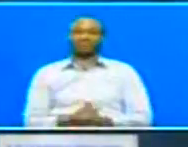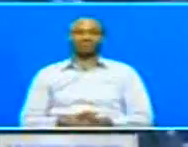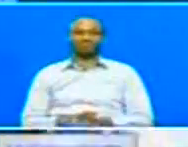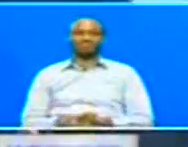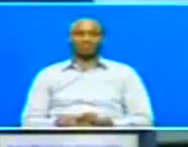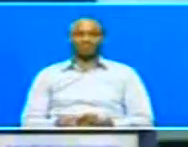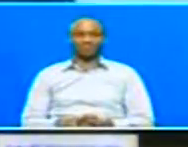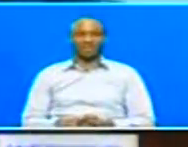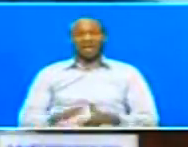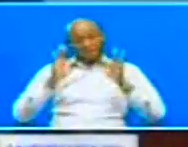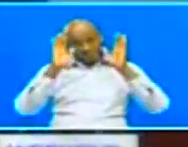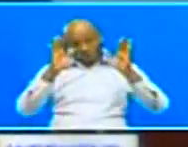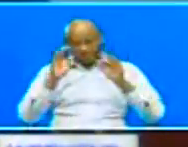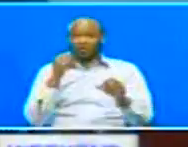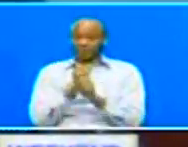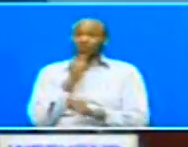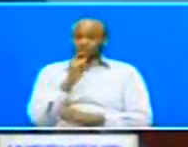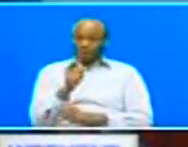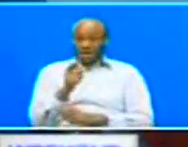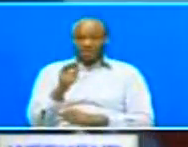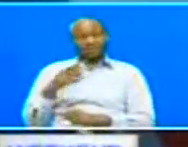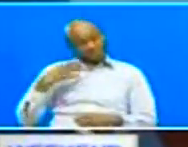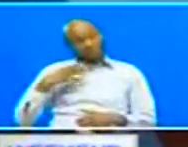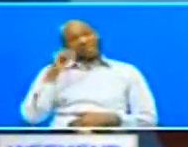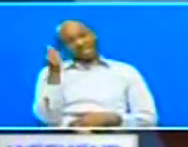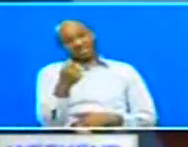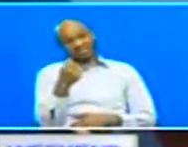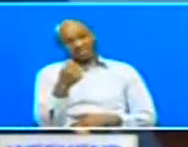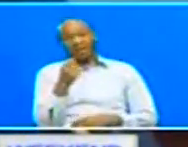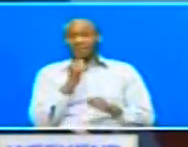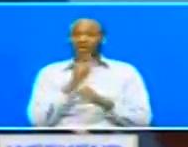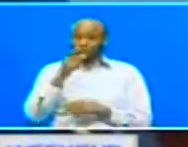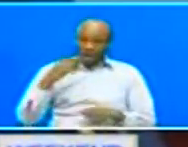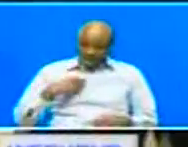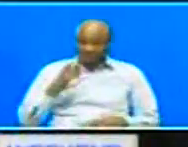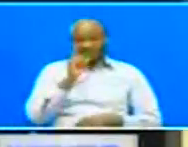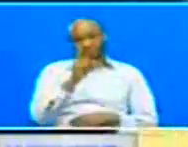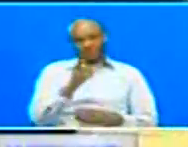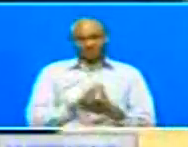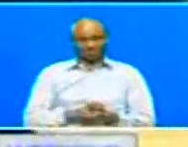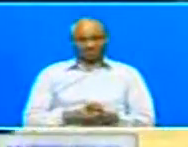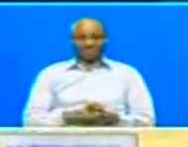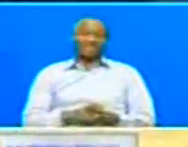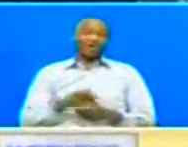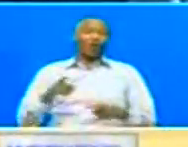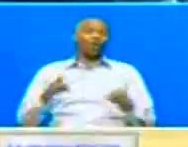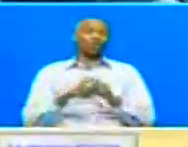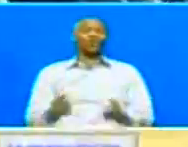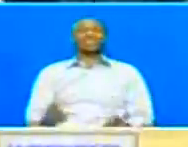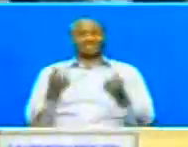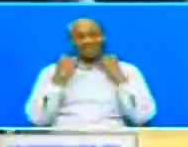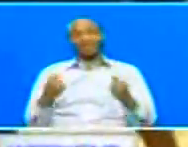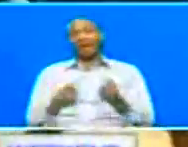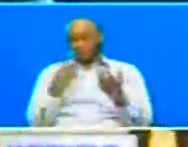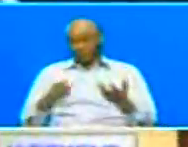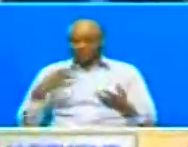regular basis. It's important to make sure that we tell Kenyans to make sure they have discipline. But just like a gym, even for